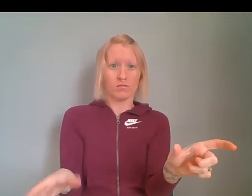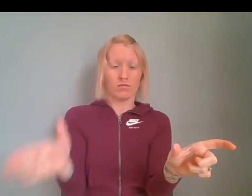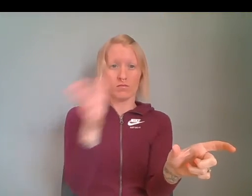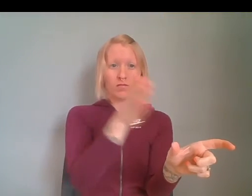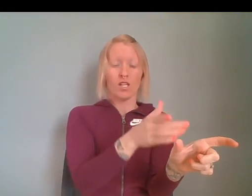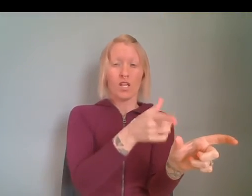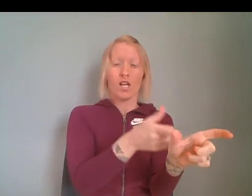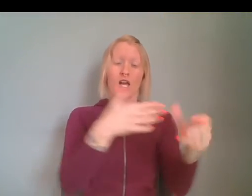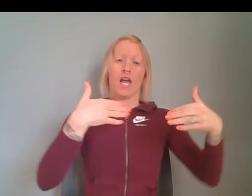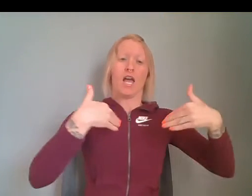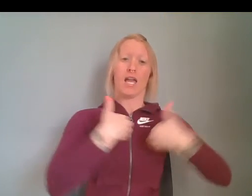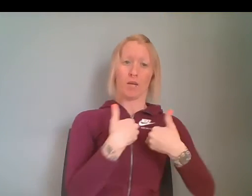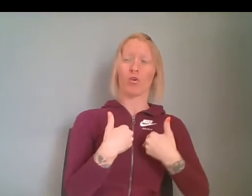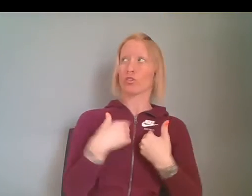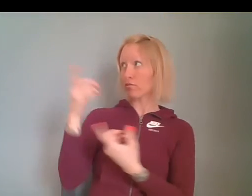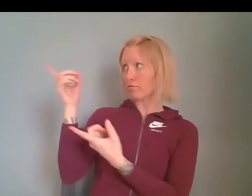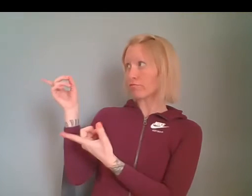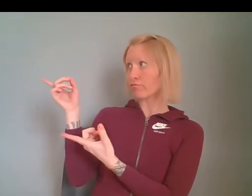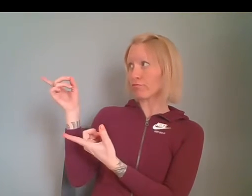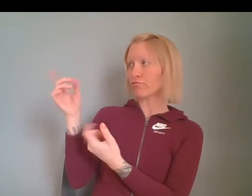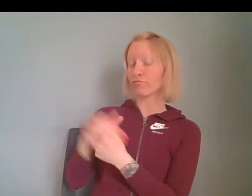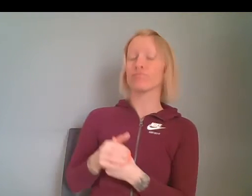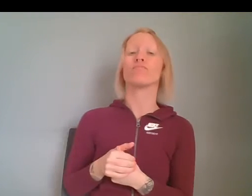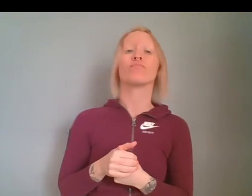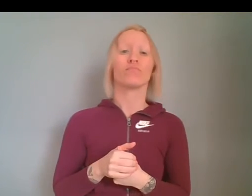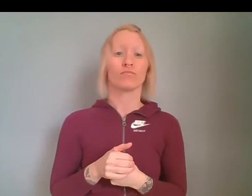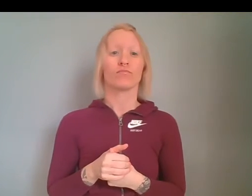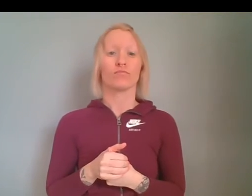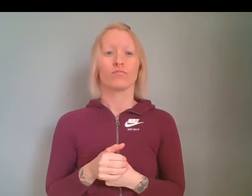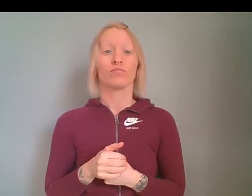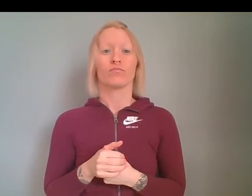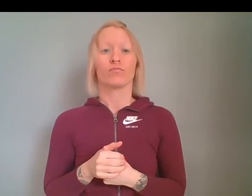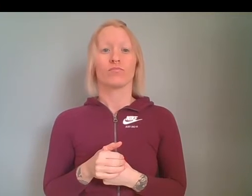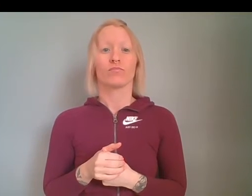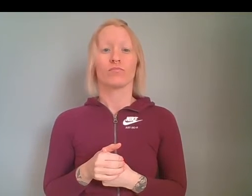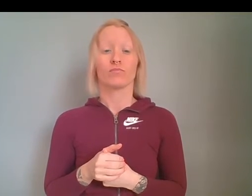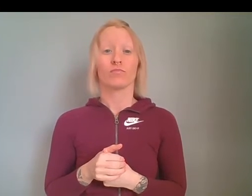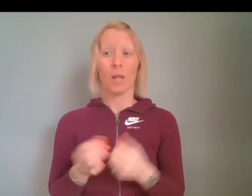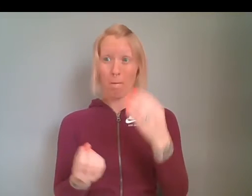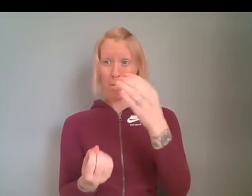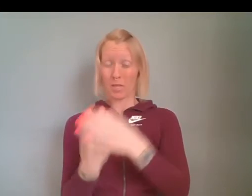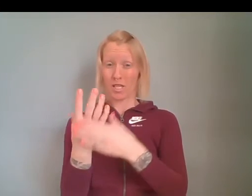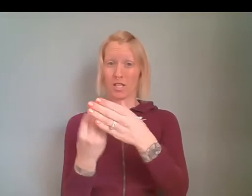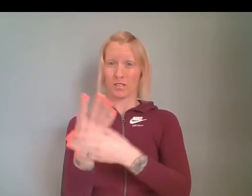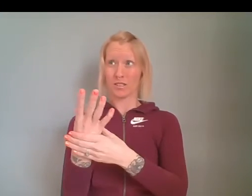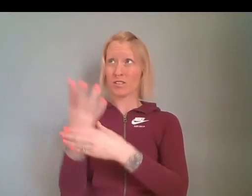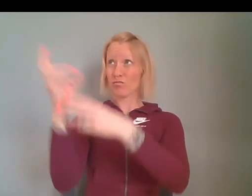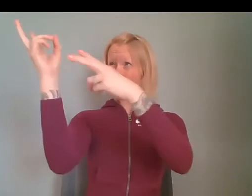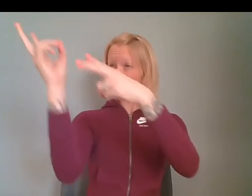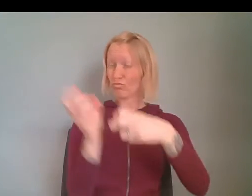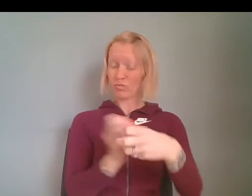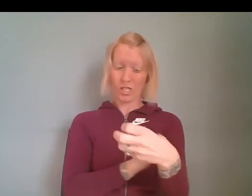Animals. Okay. So plants get energy through a process called, anybody?